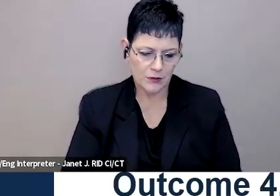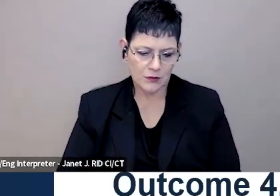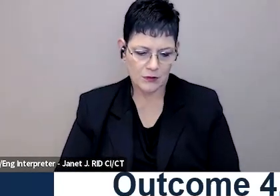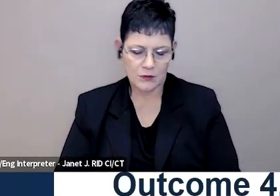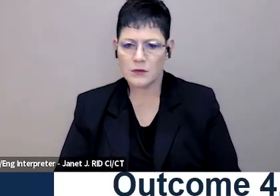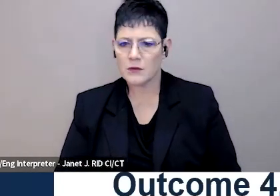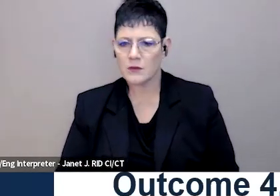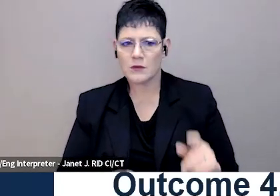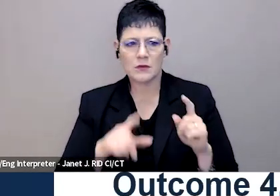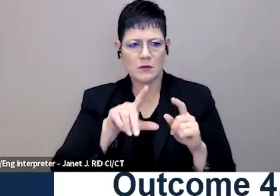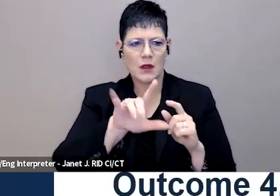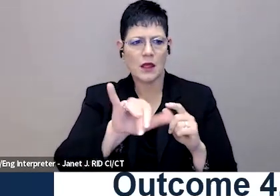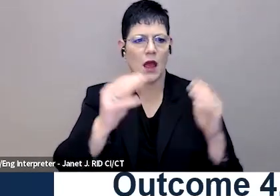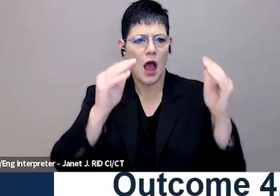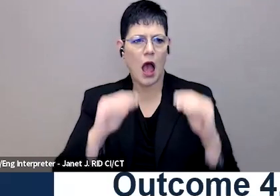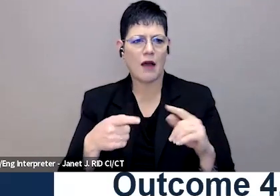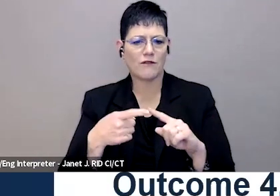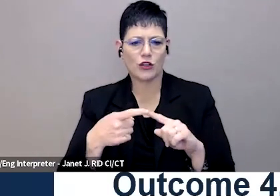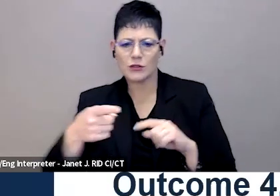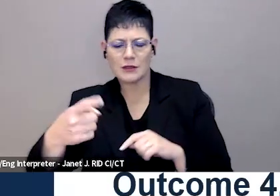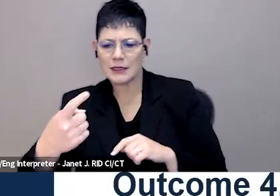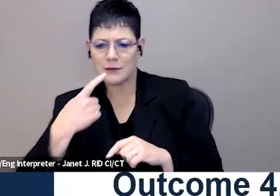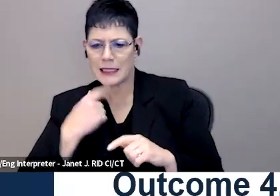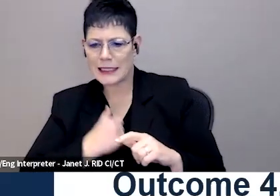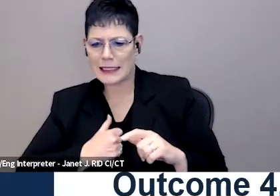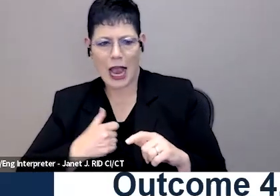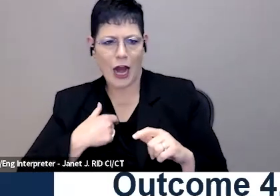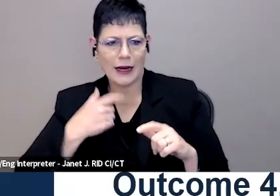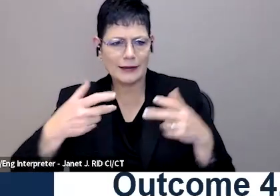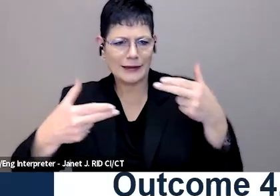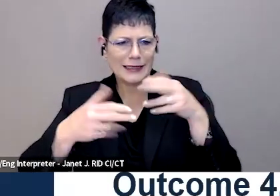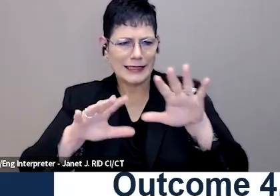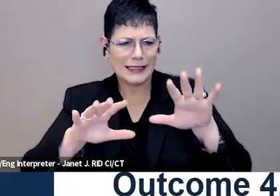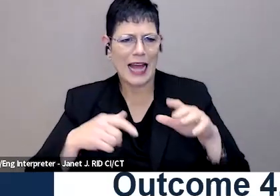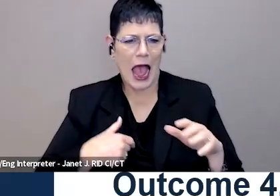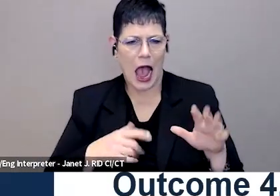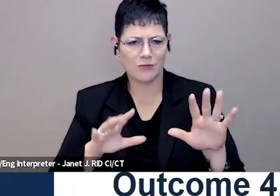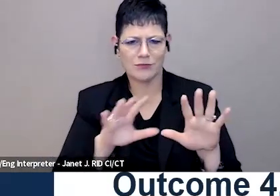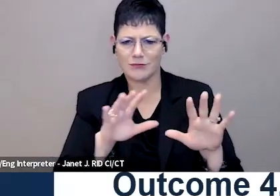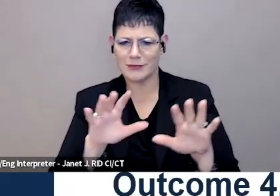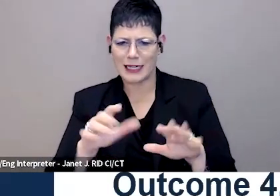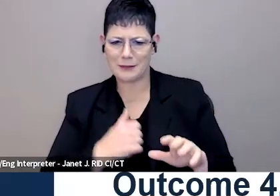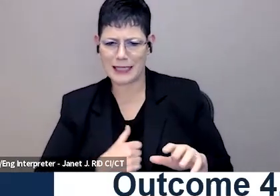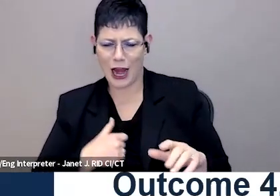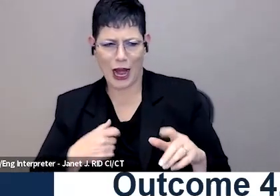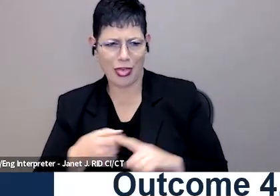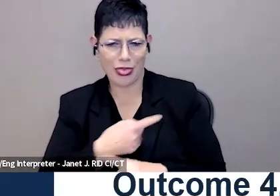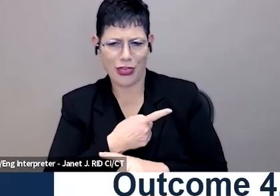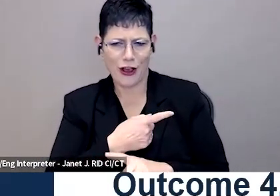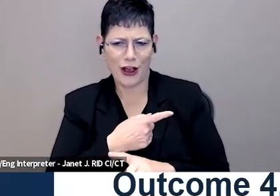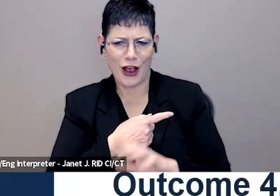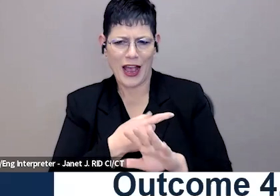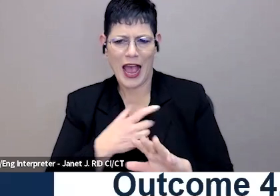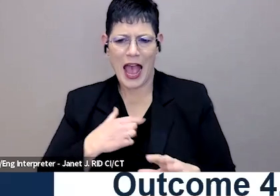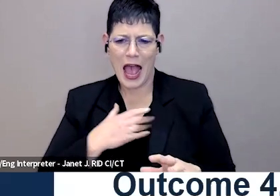the person doing the first recommendation. Sorry, I took this out of order, so I was just realizing. That's okay. That. No, we'll that's come right back okay. to you, Tori.